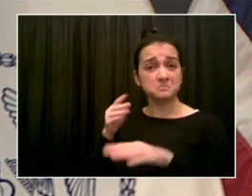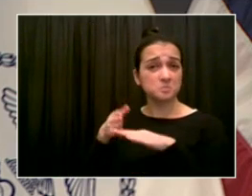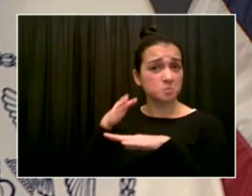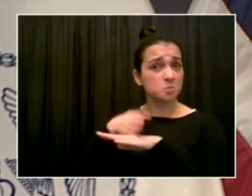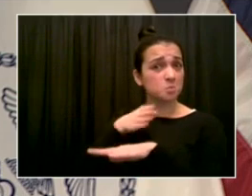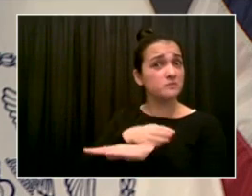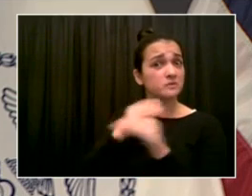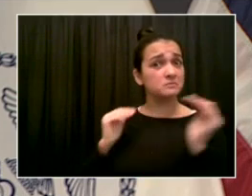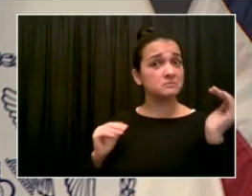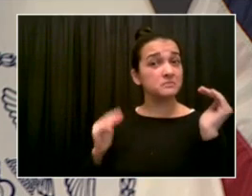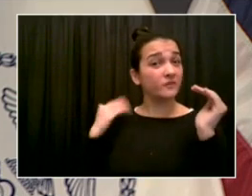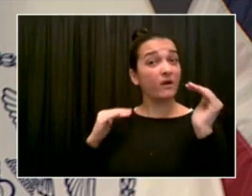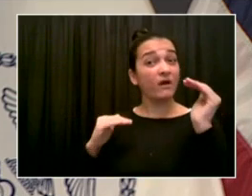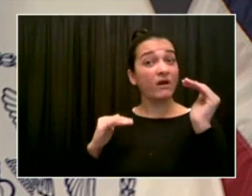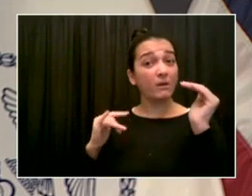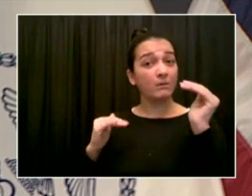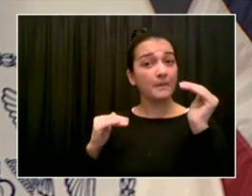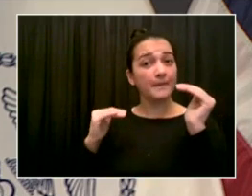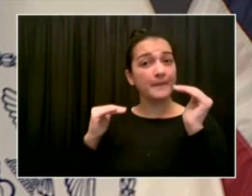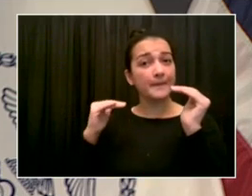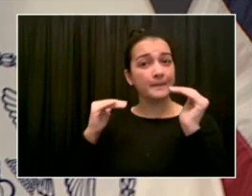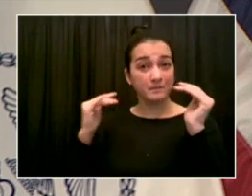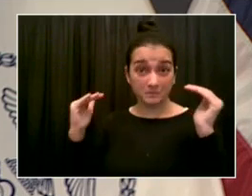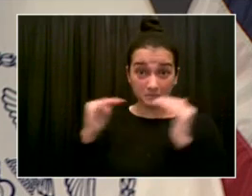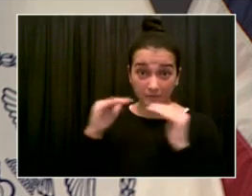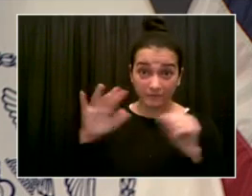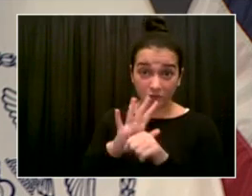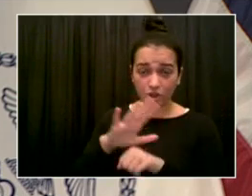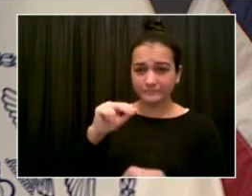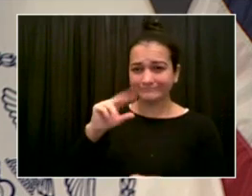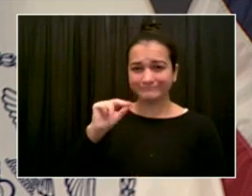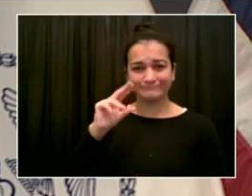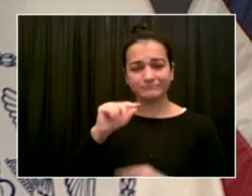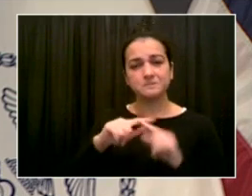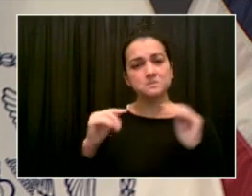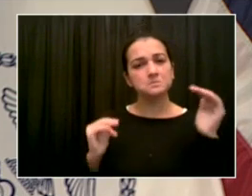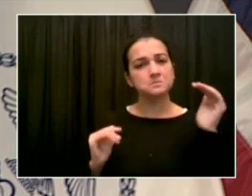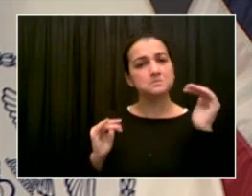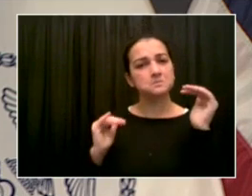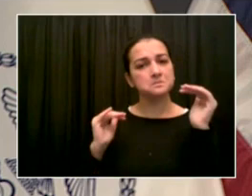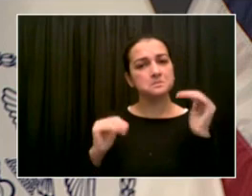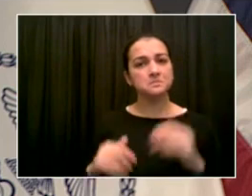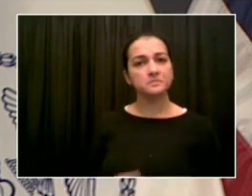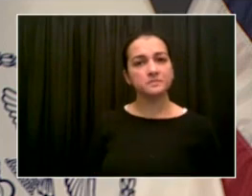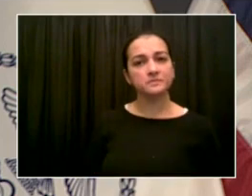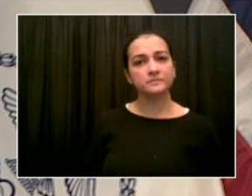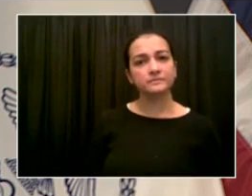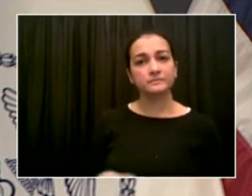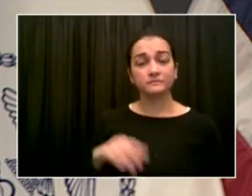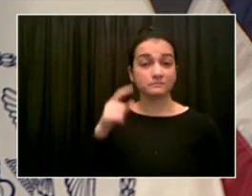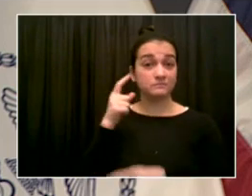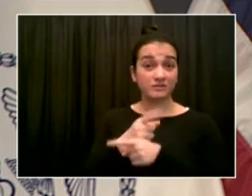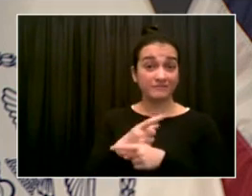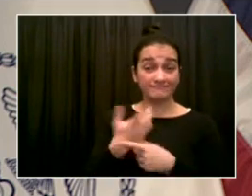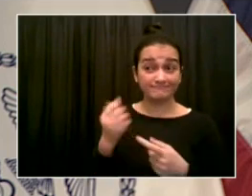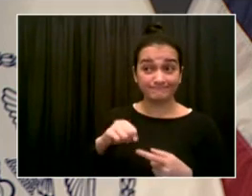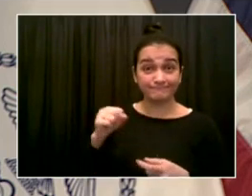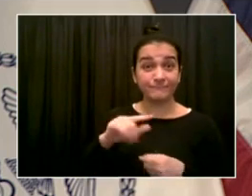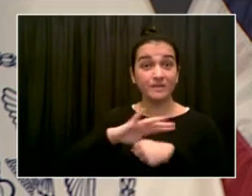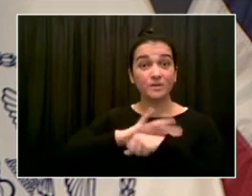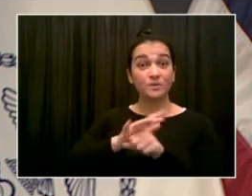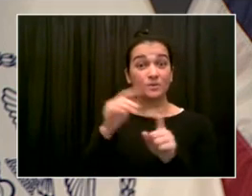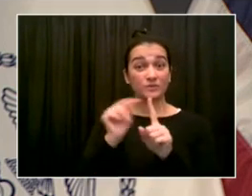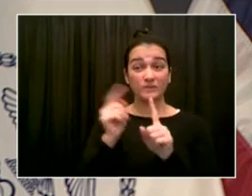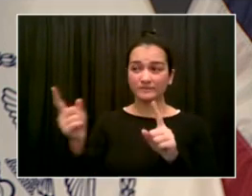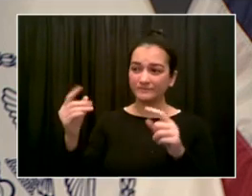But I think you're right to say sort of 2 years ago, where did we stand versus what has the pandemic done? Well, I can certainly say